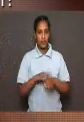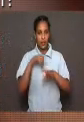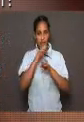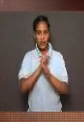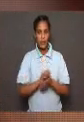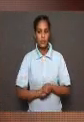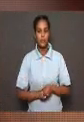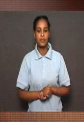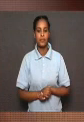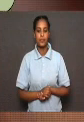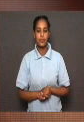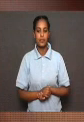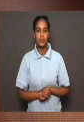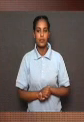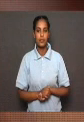Time's up!